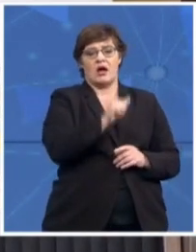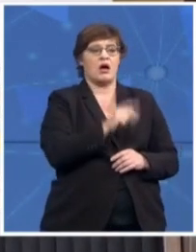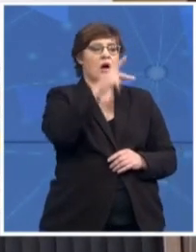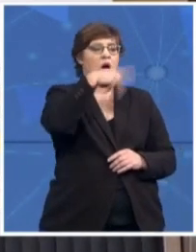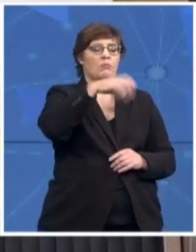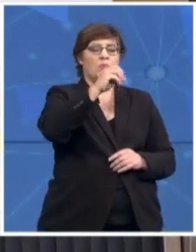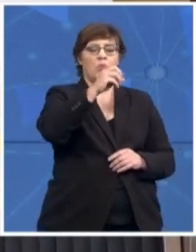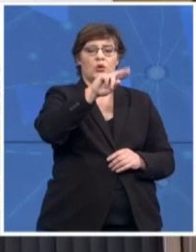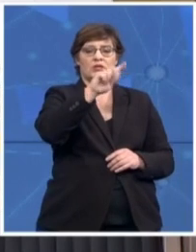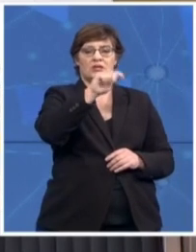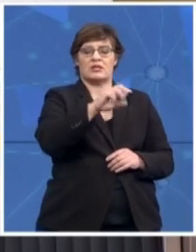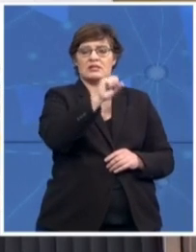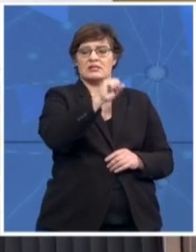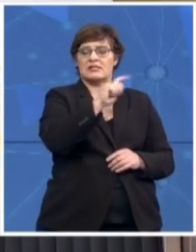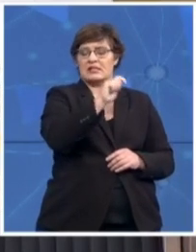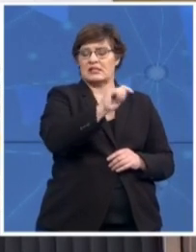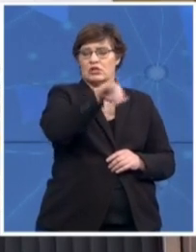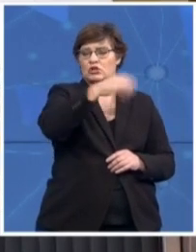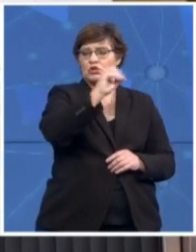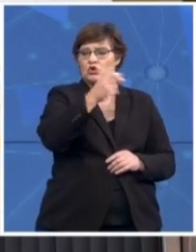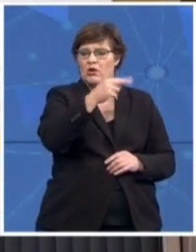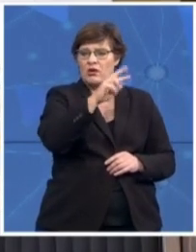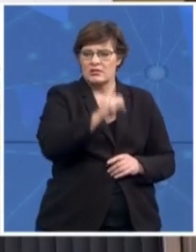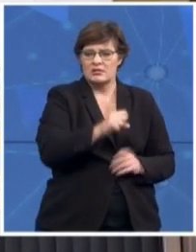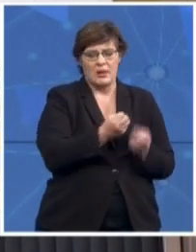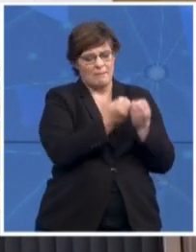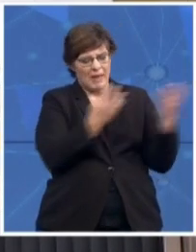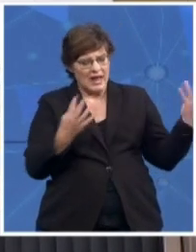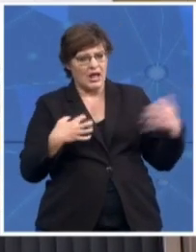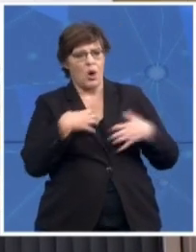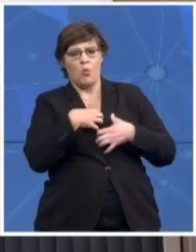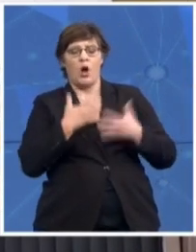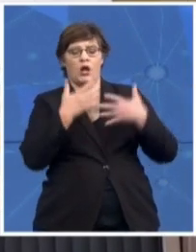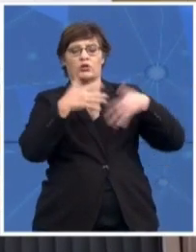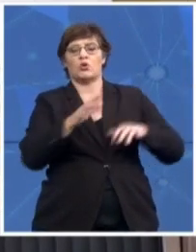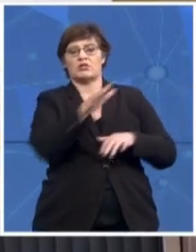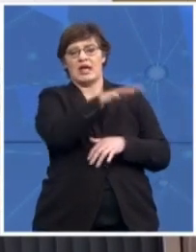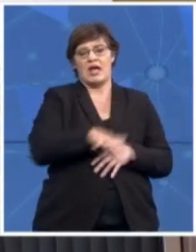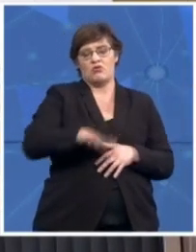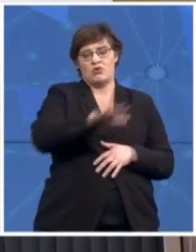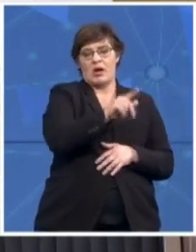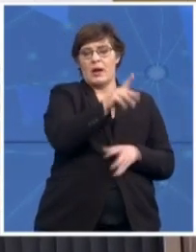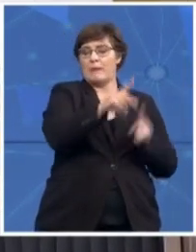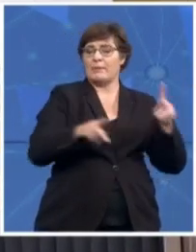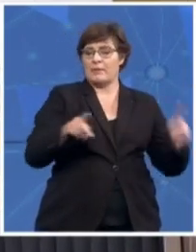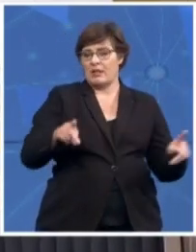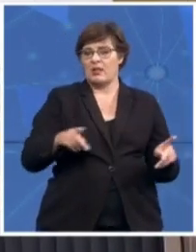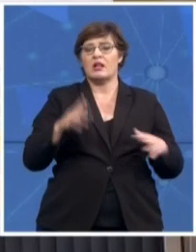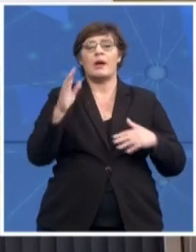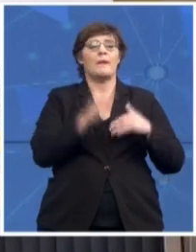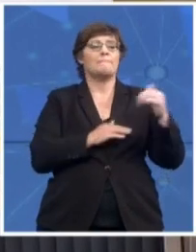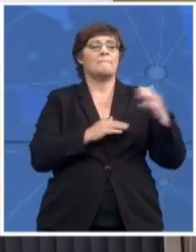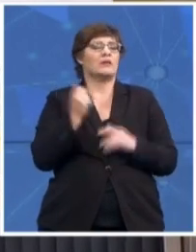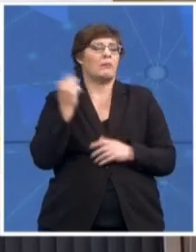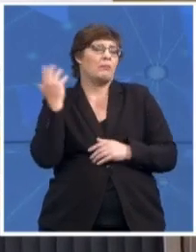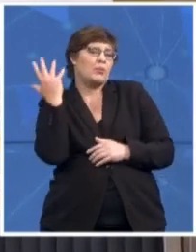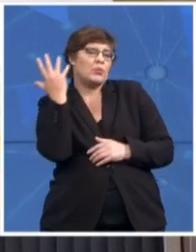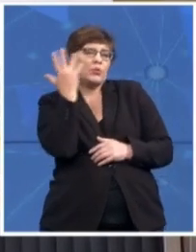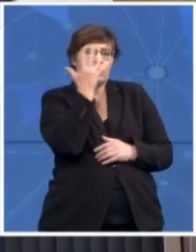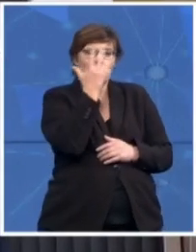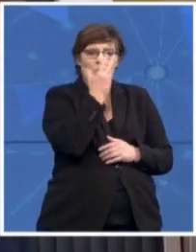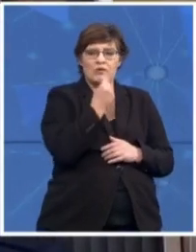of the Wild Coast areas where people generally build very beautiful lodges, very